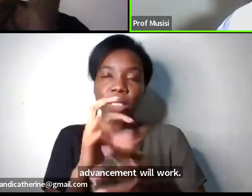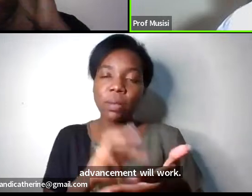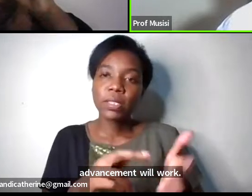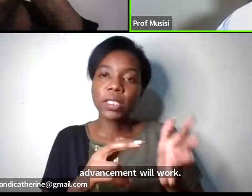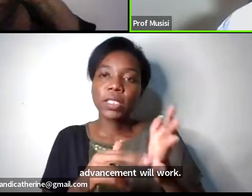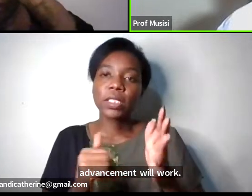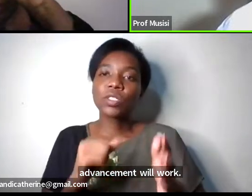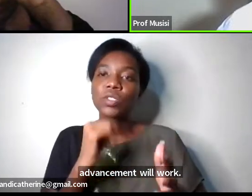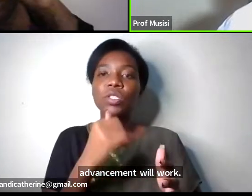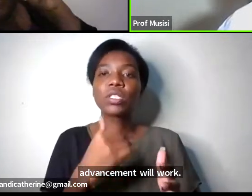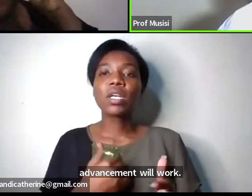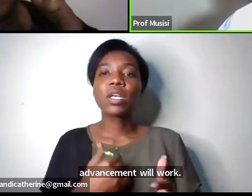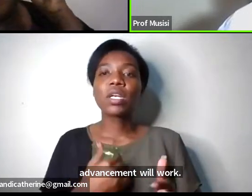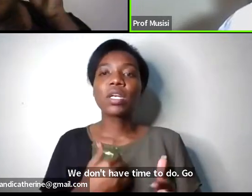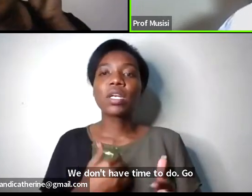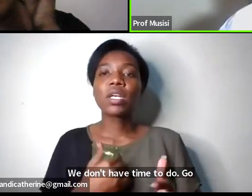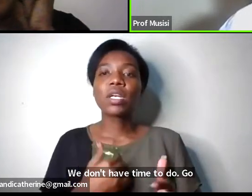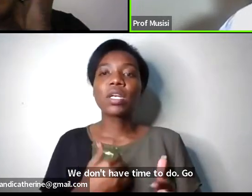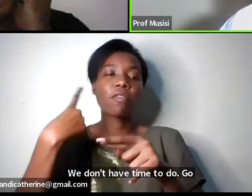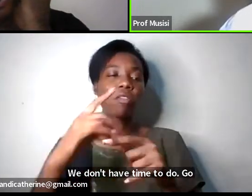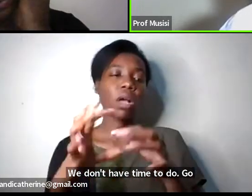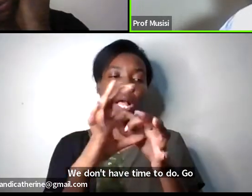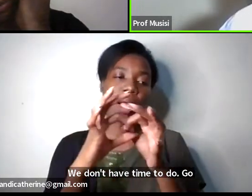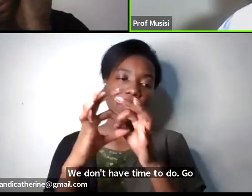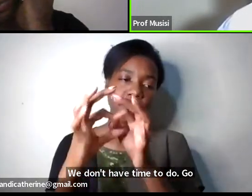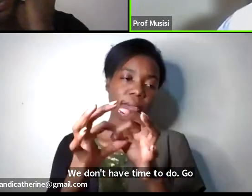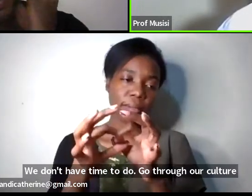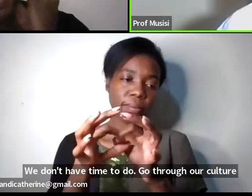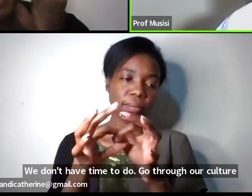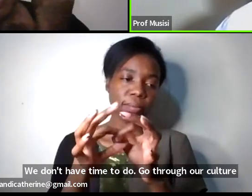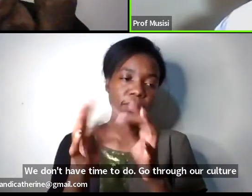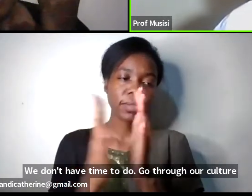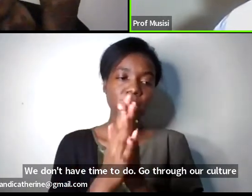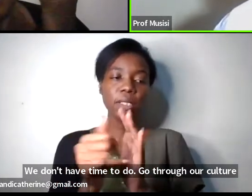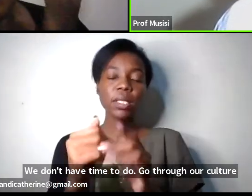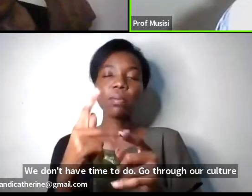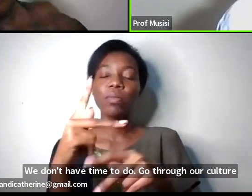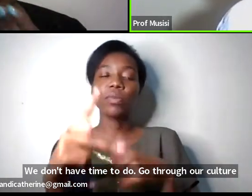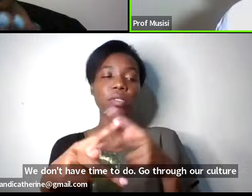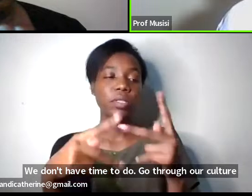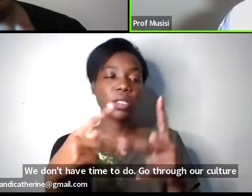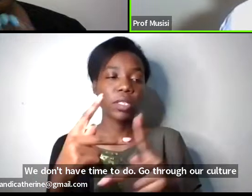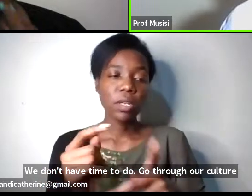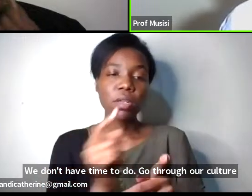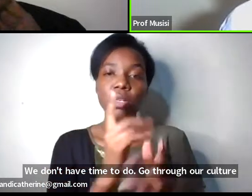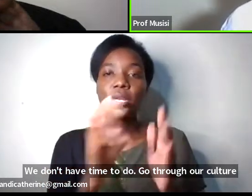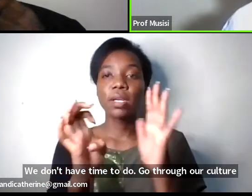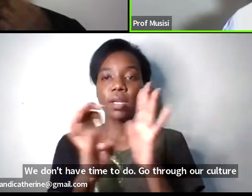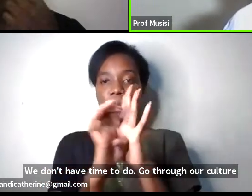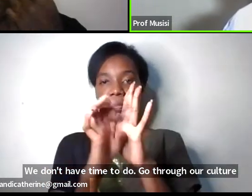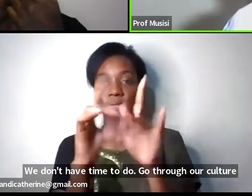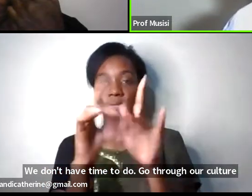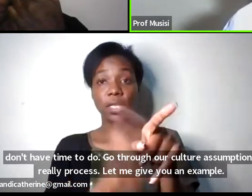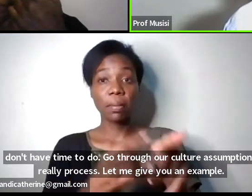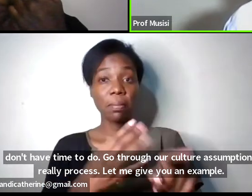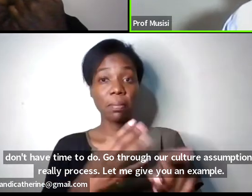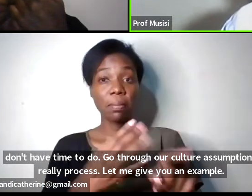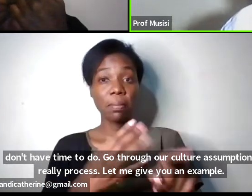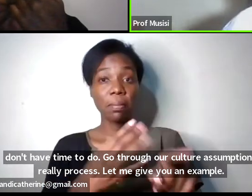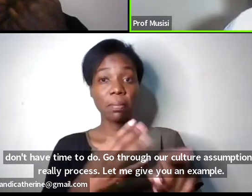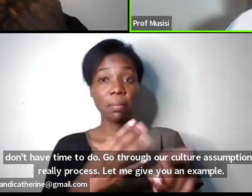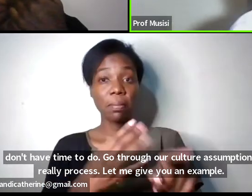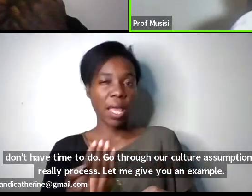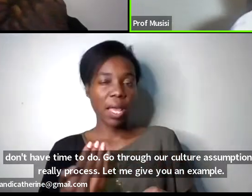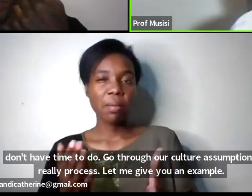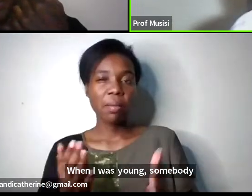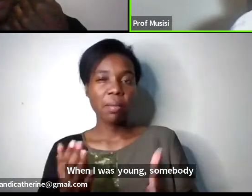go through our cultural sanctioned grieving process. Let me give you an example. When I was young, somebody would die in the village and nobody would go